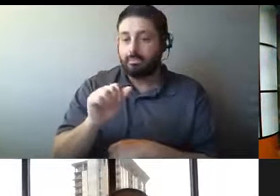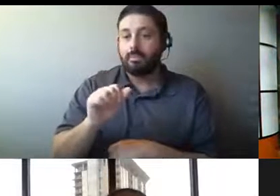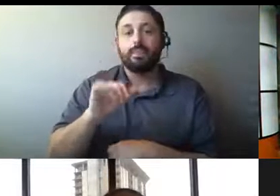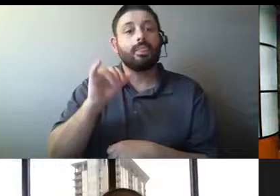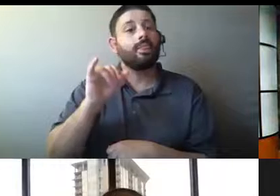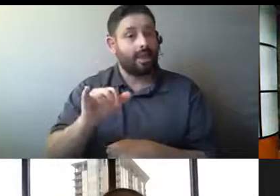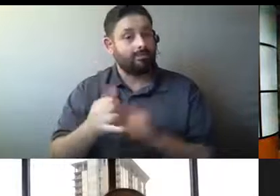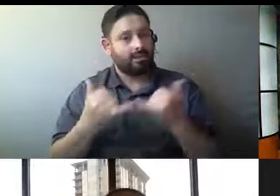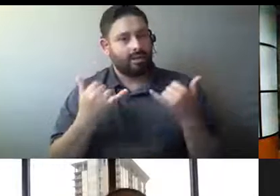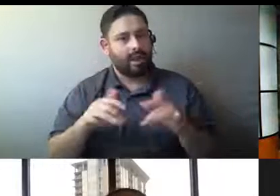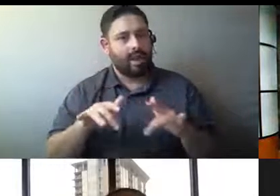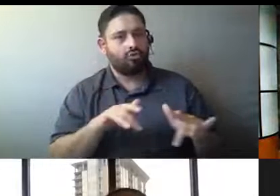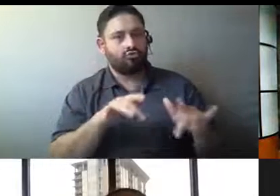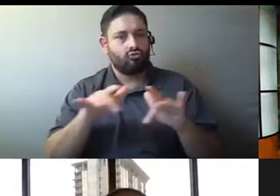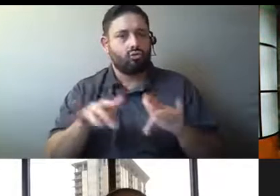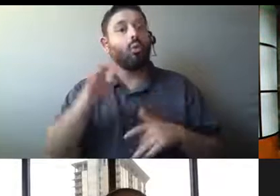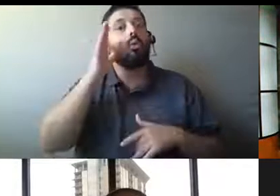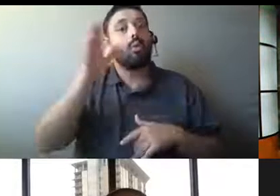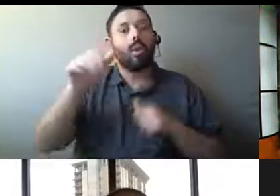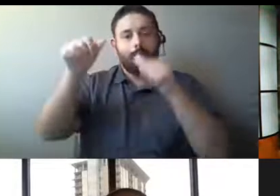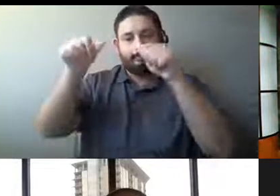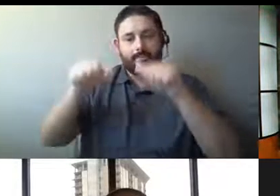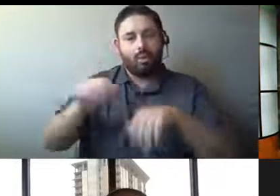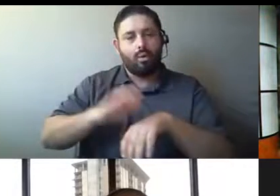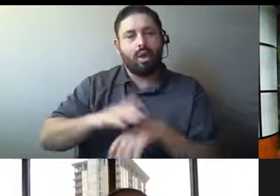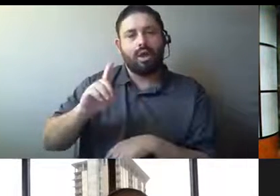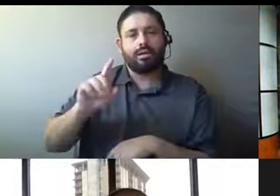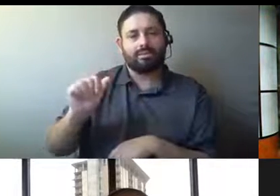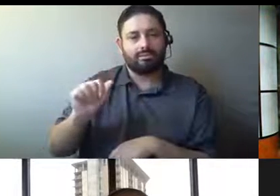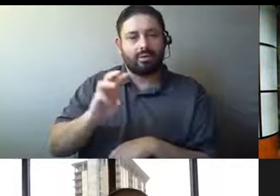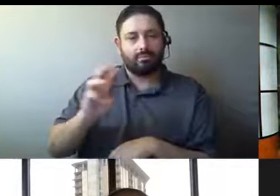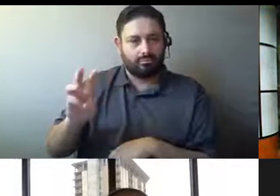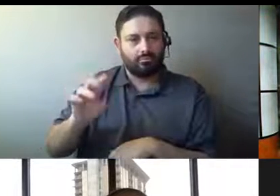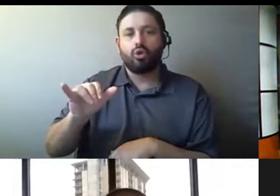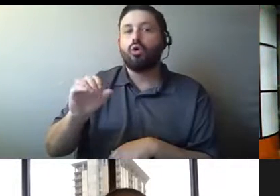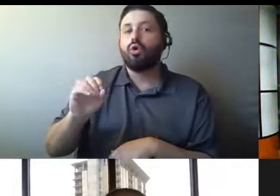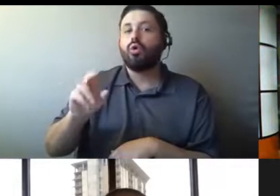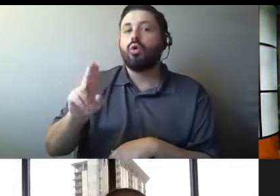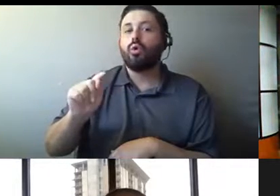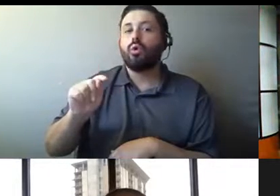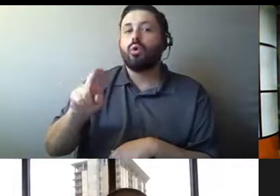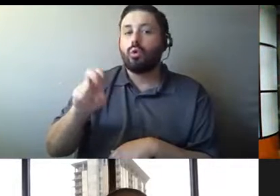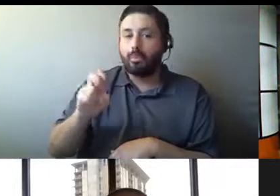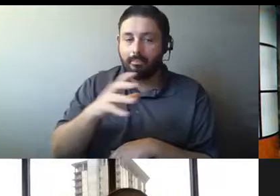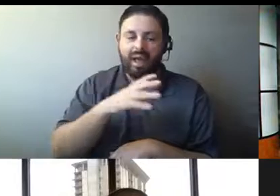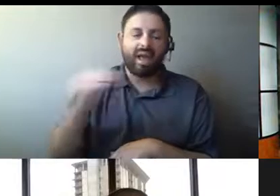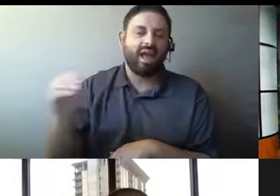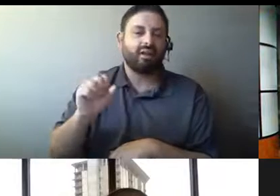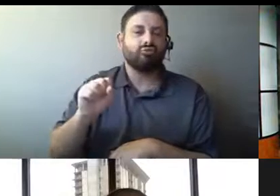being recorded and will be posted on the Disability website, YouTube channel, and social media platforms following tonight's